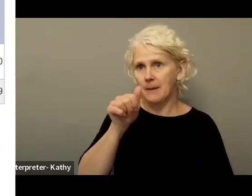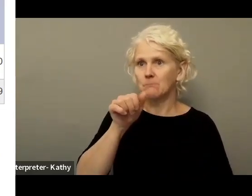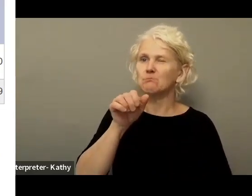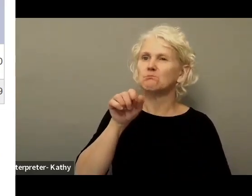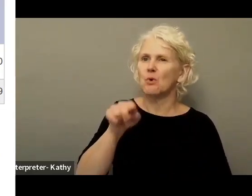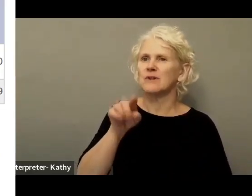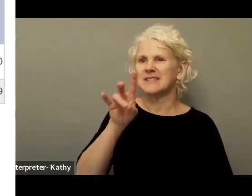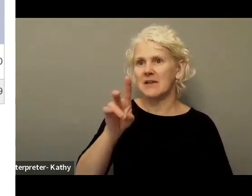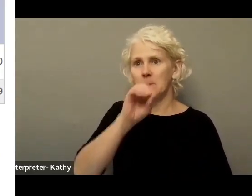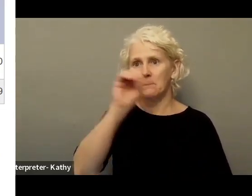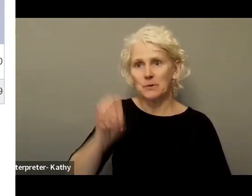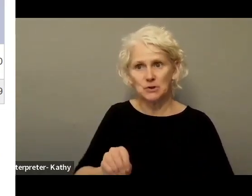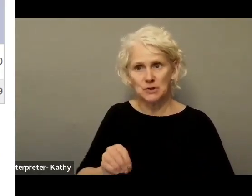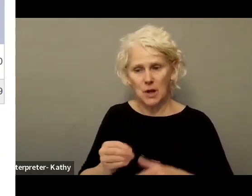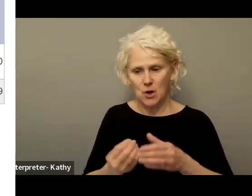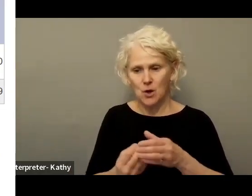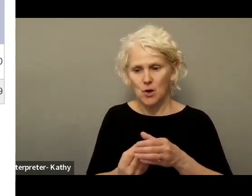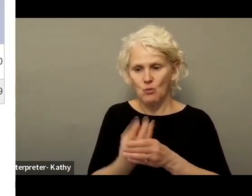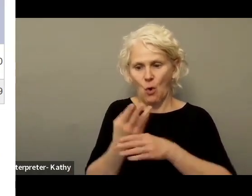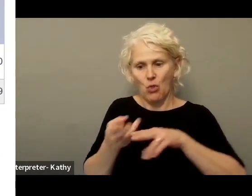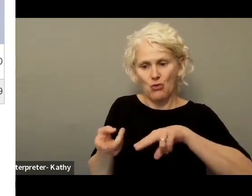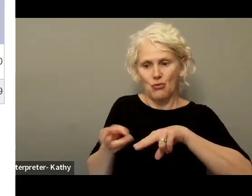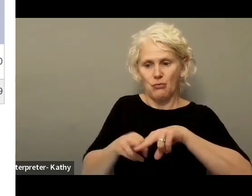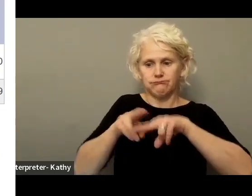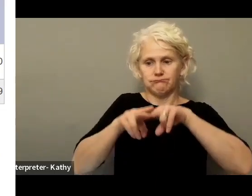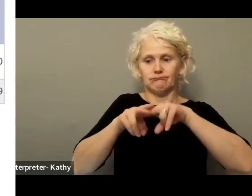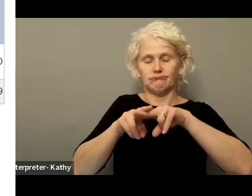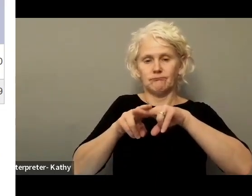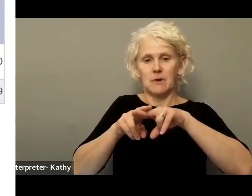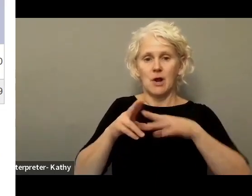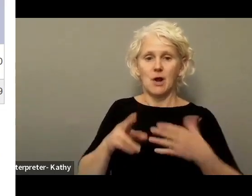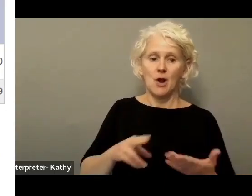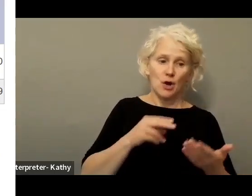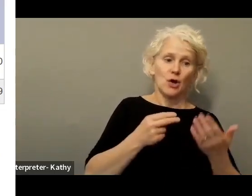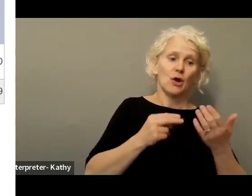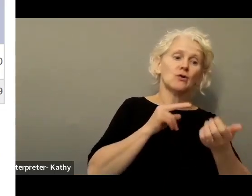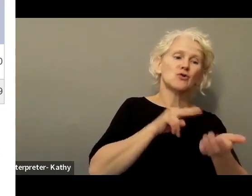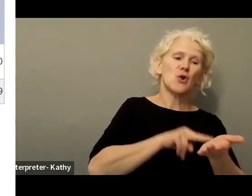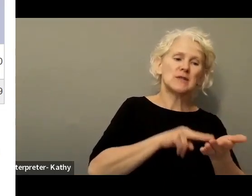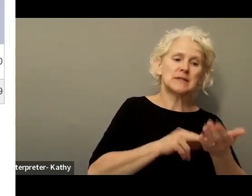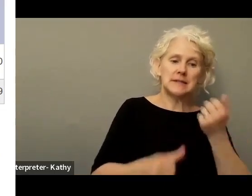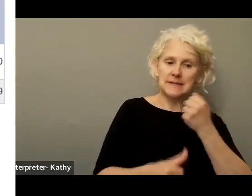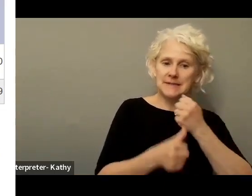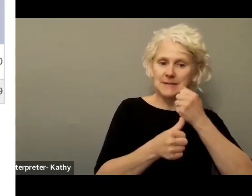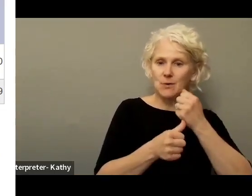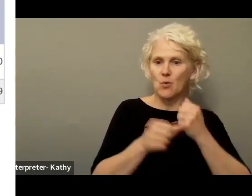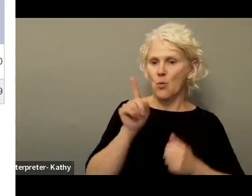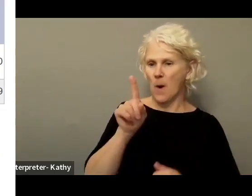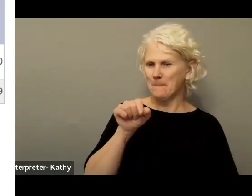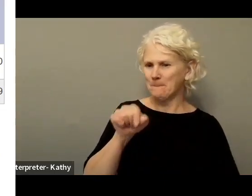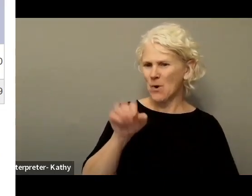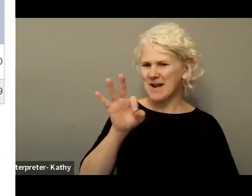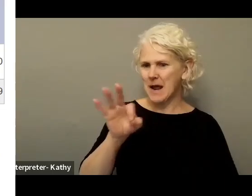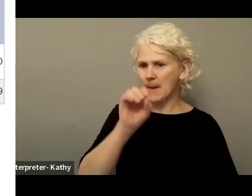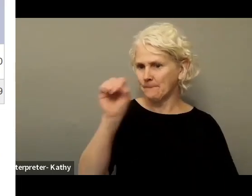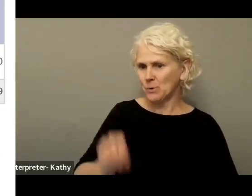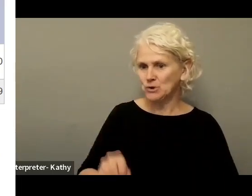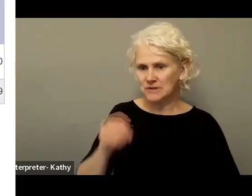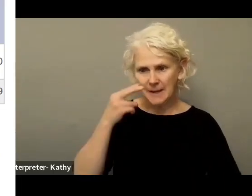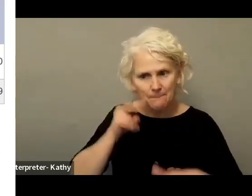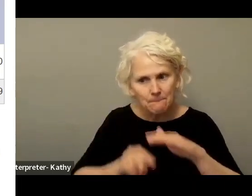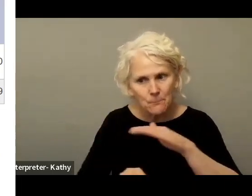the 10-year period to 2032. Nursing assistants, only 1.9% growth